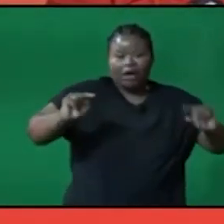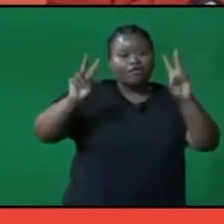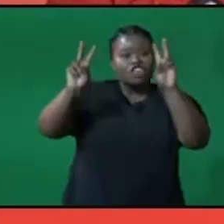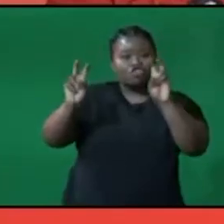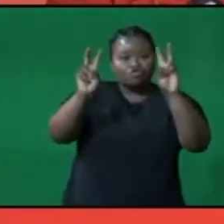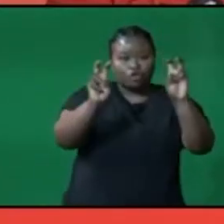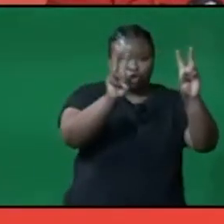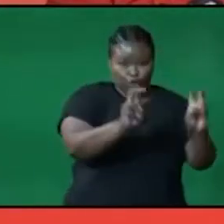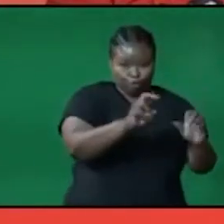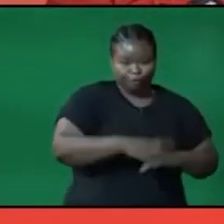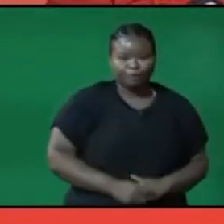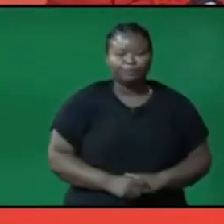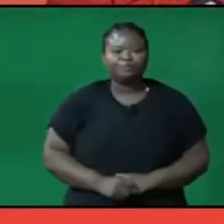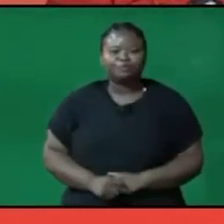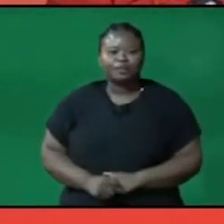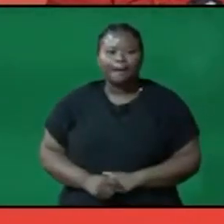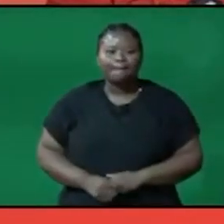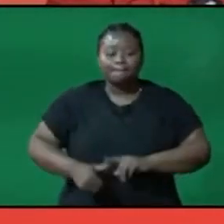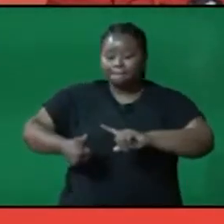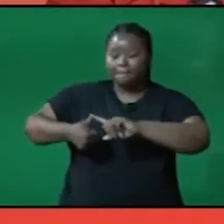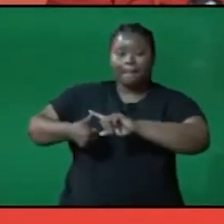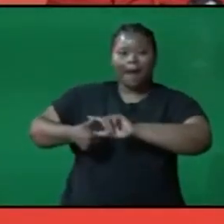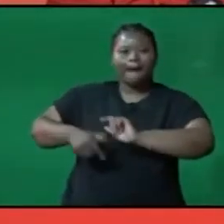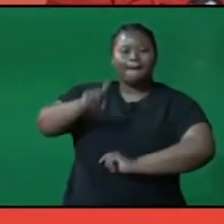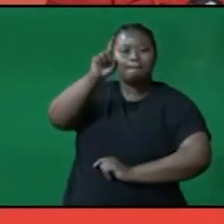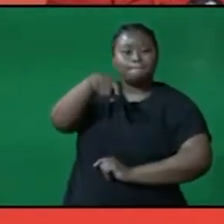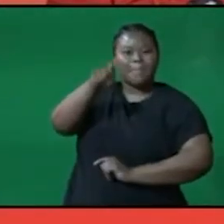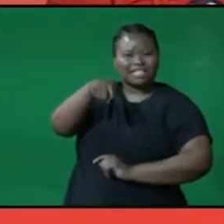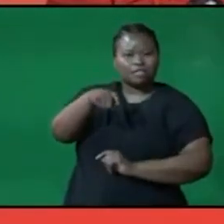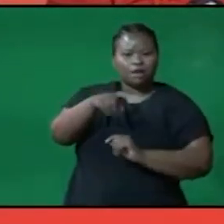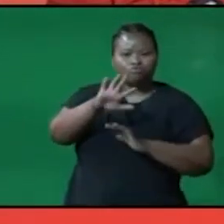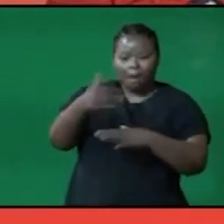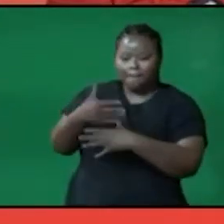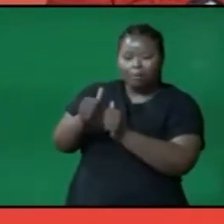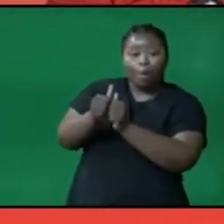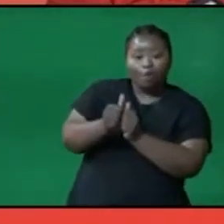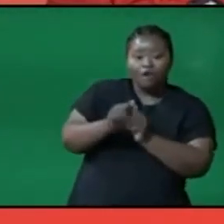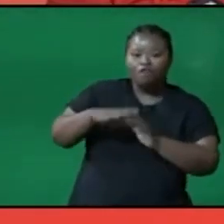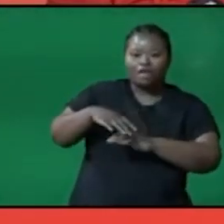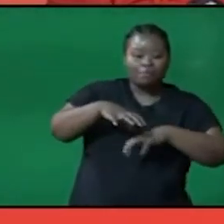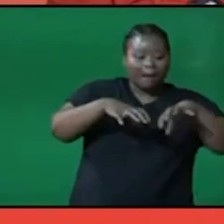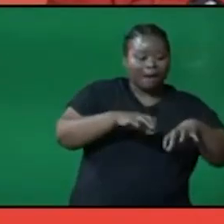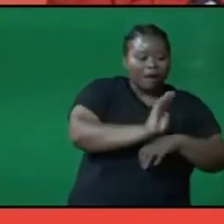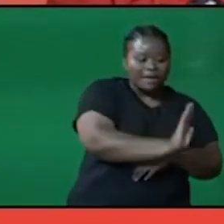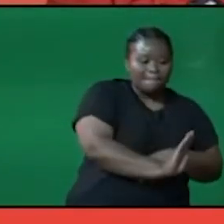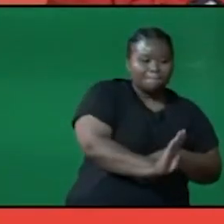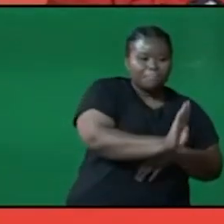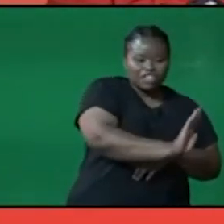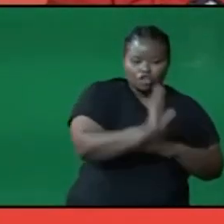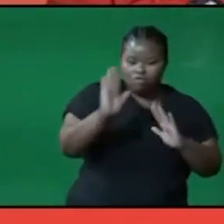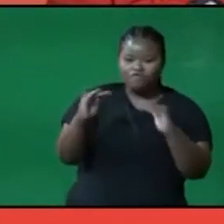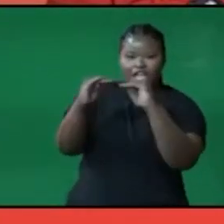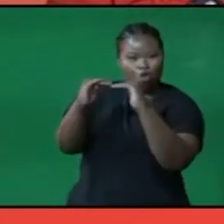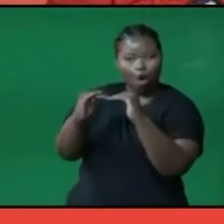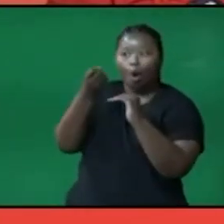topics. The CCT should be constituted by commissars whose home branches attain equal